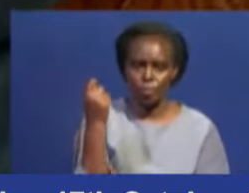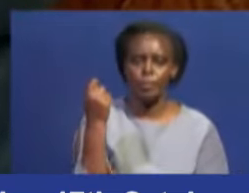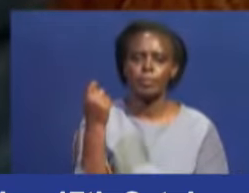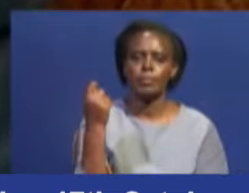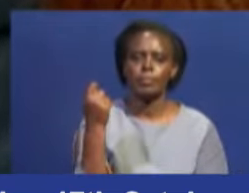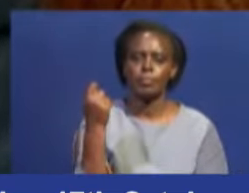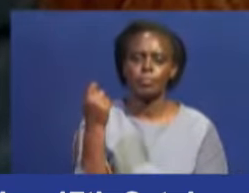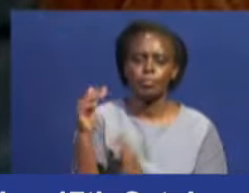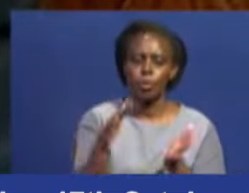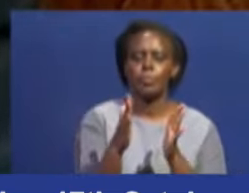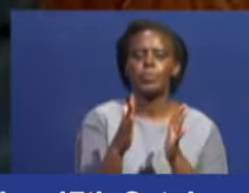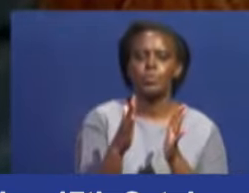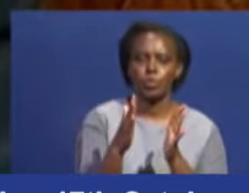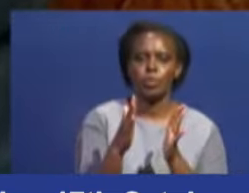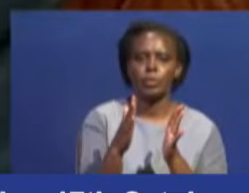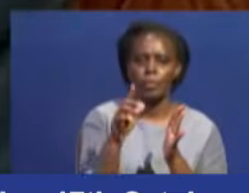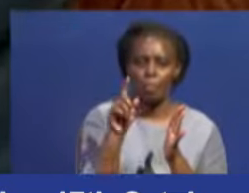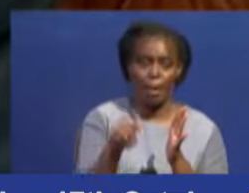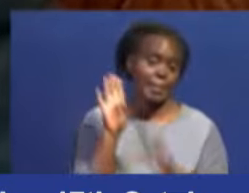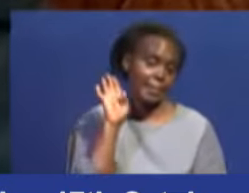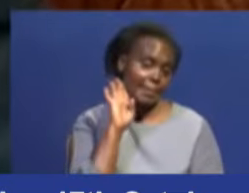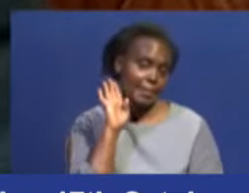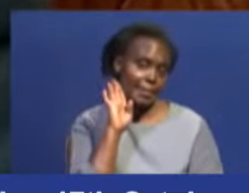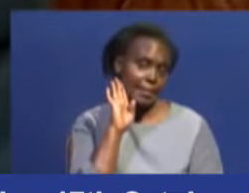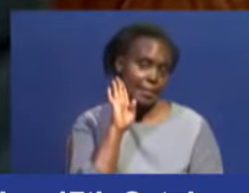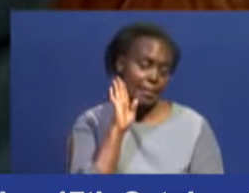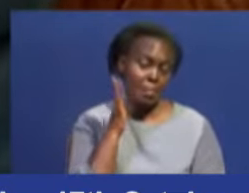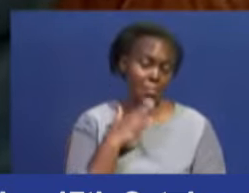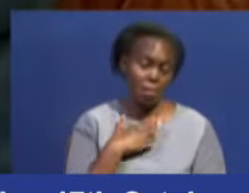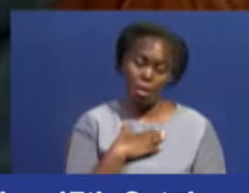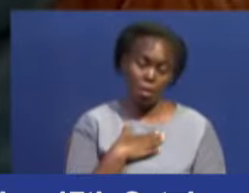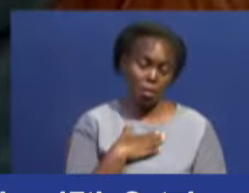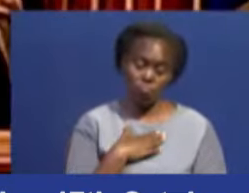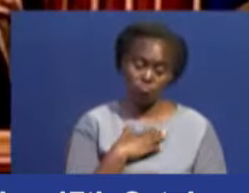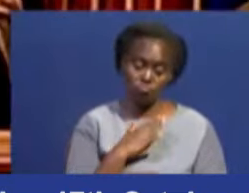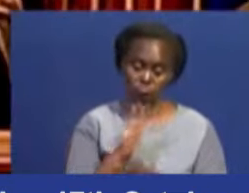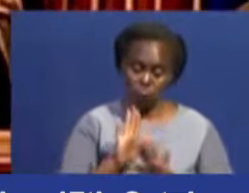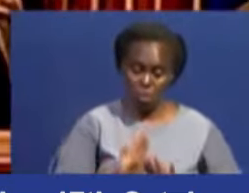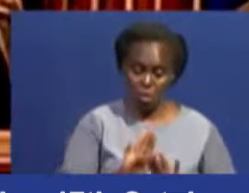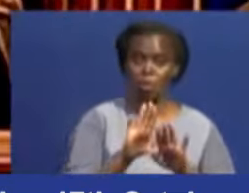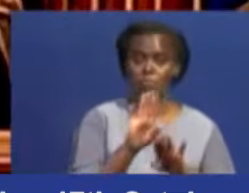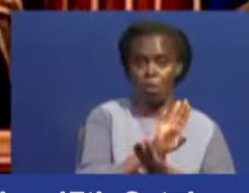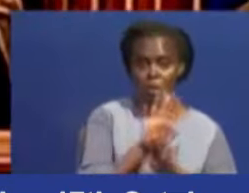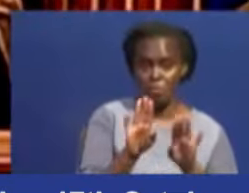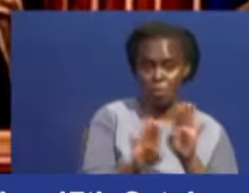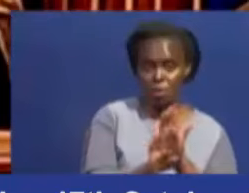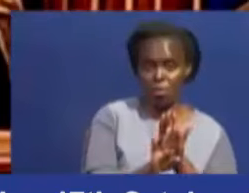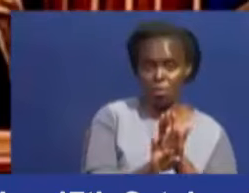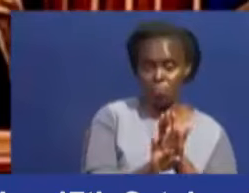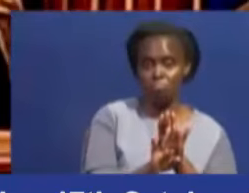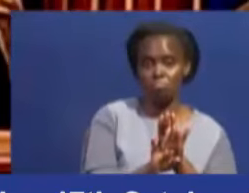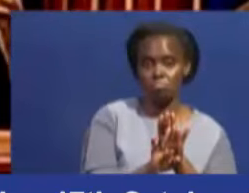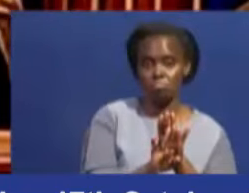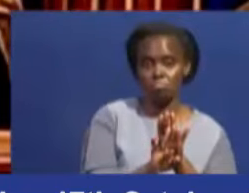an opportunity to be heard. So I do leave the matter in your hands, Mr.